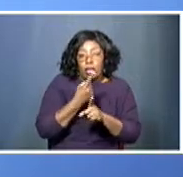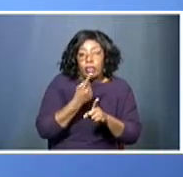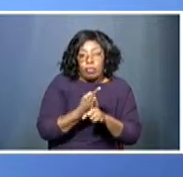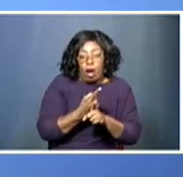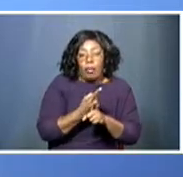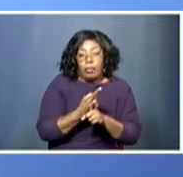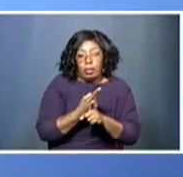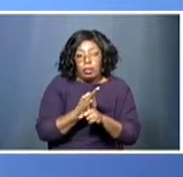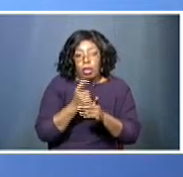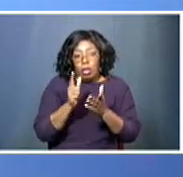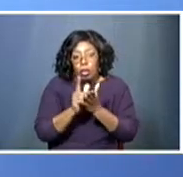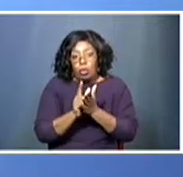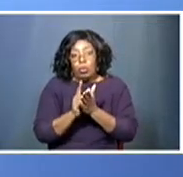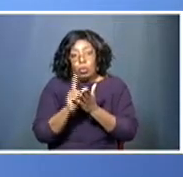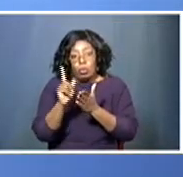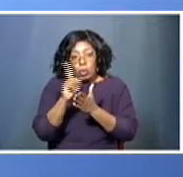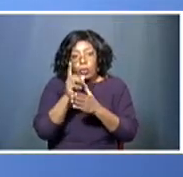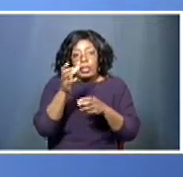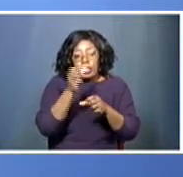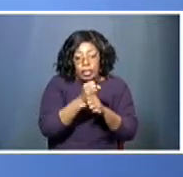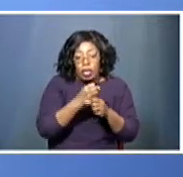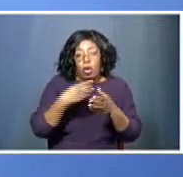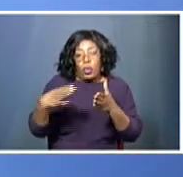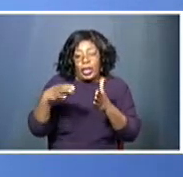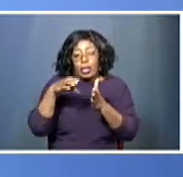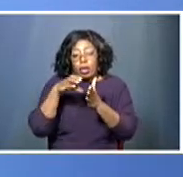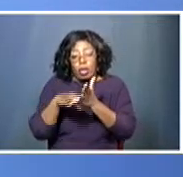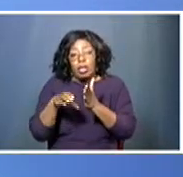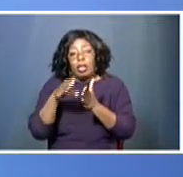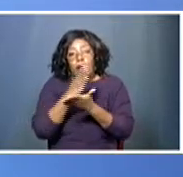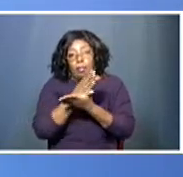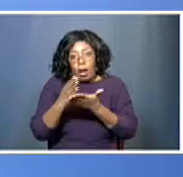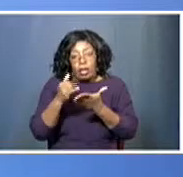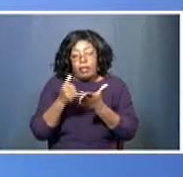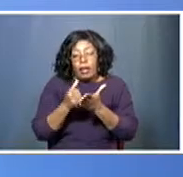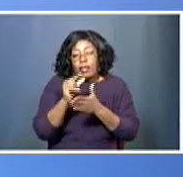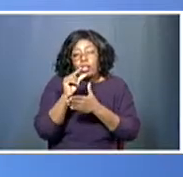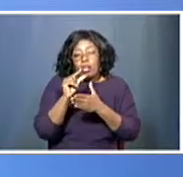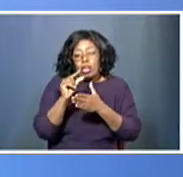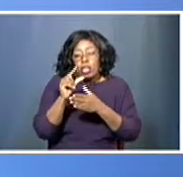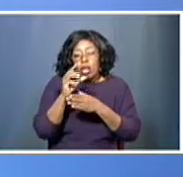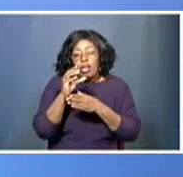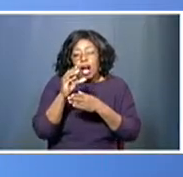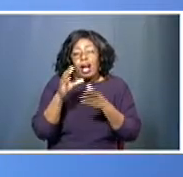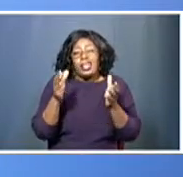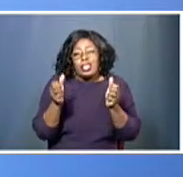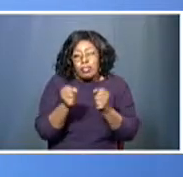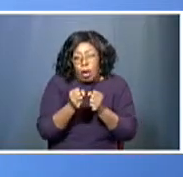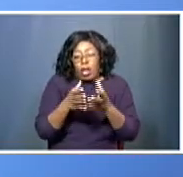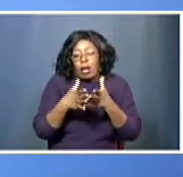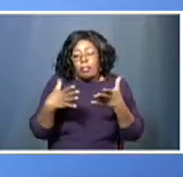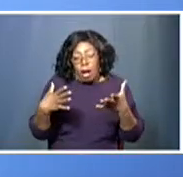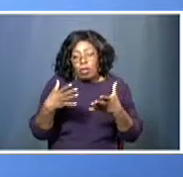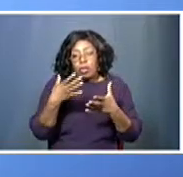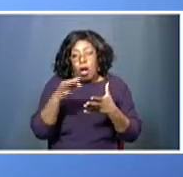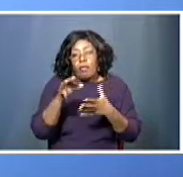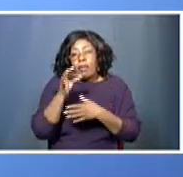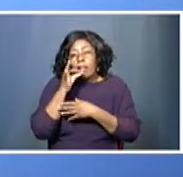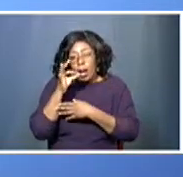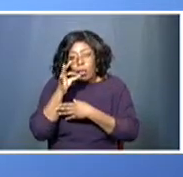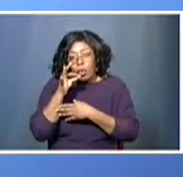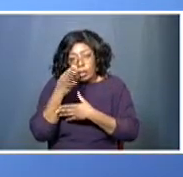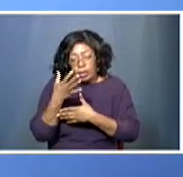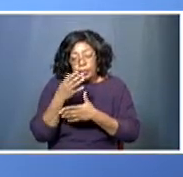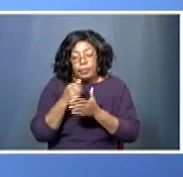where we take away the criminal aspect of having small quantities, because otherwise you're just expunging records on a going